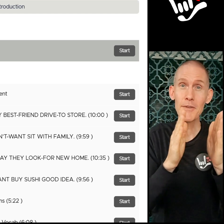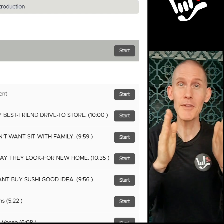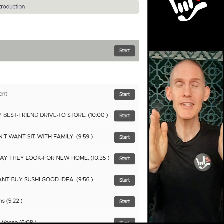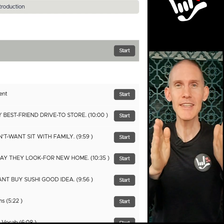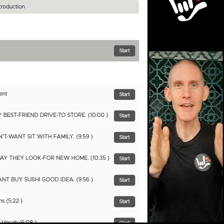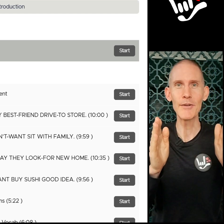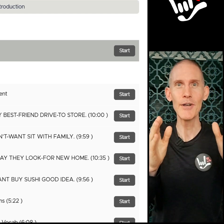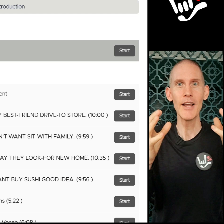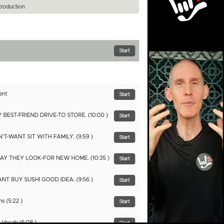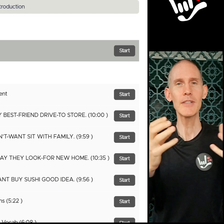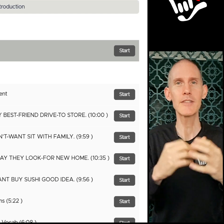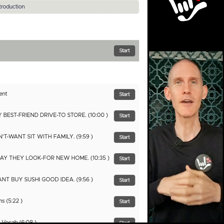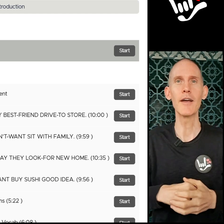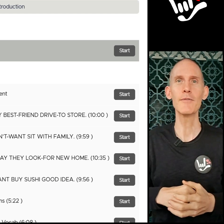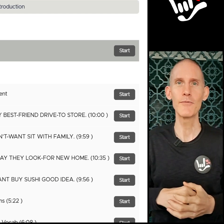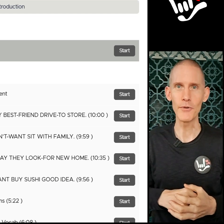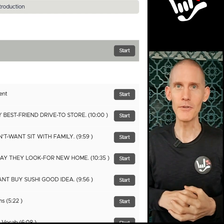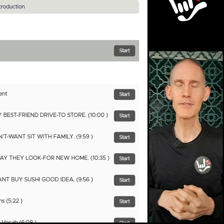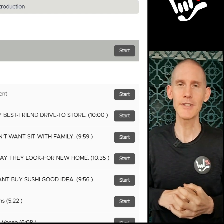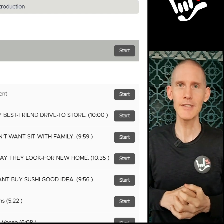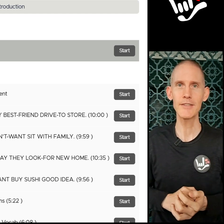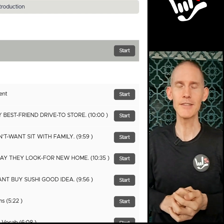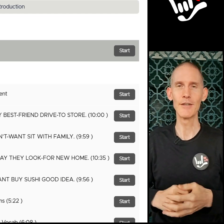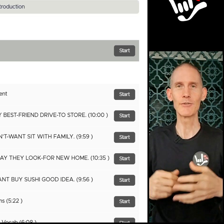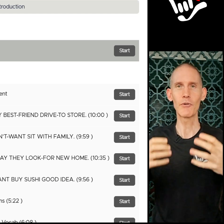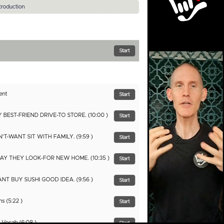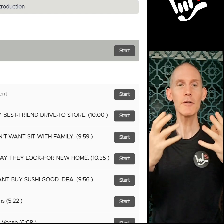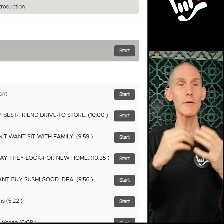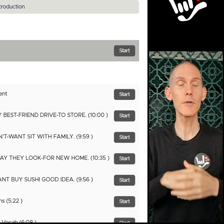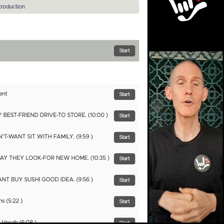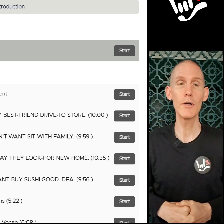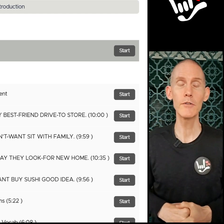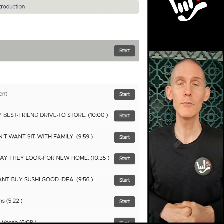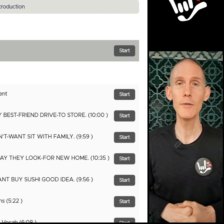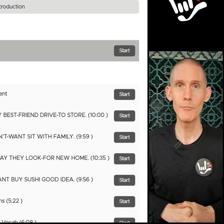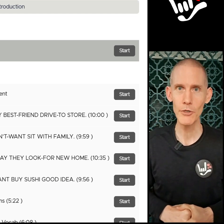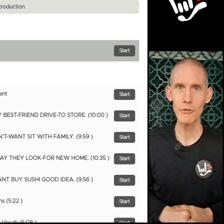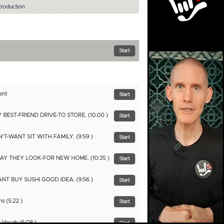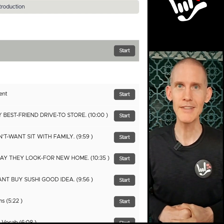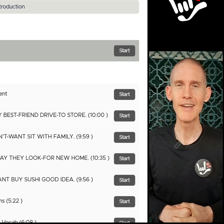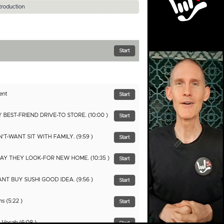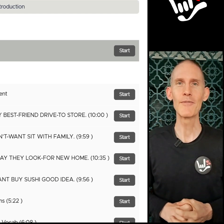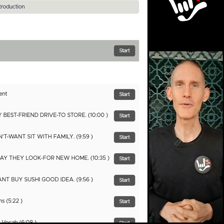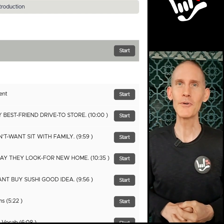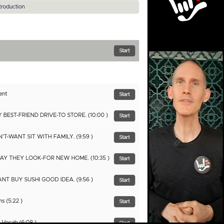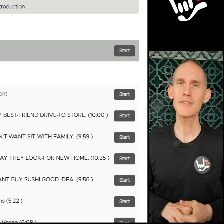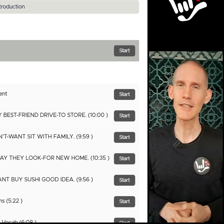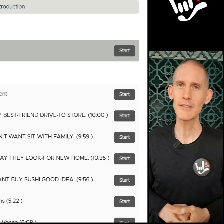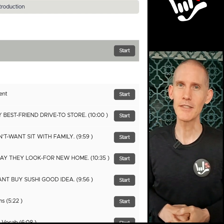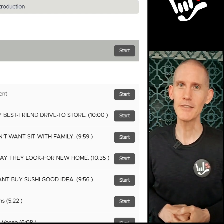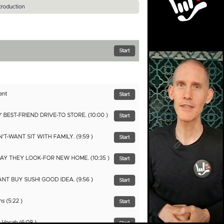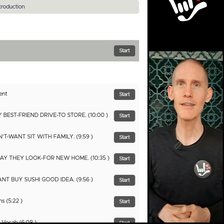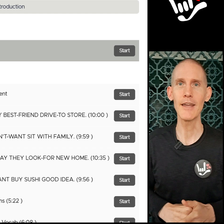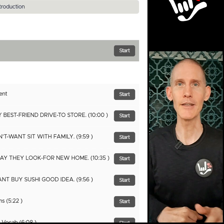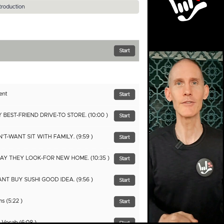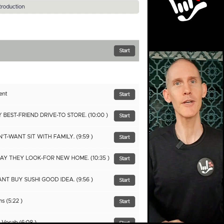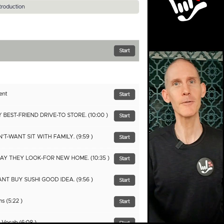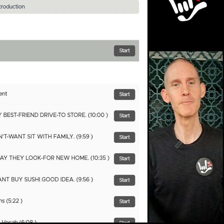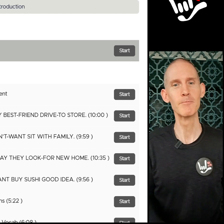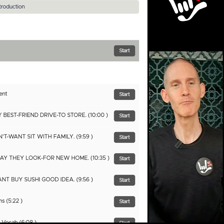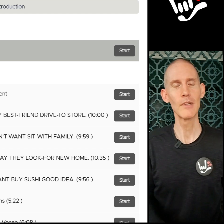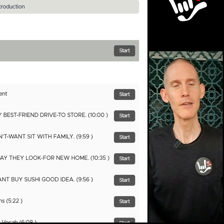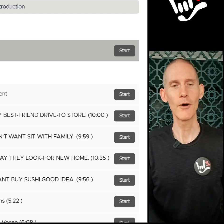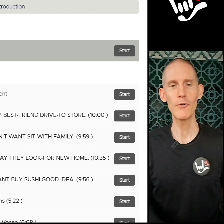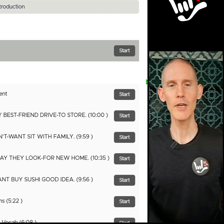put everything together and we can sign full sentences. So literally we're going to be building full sentences in